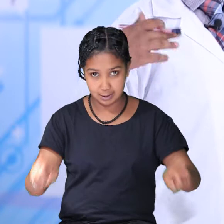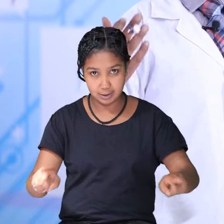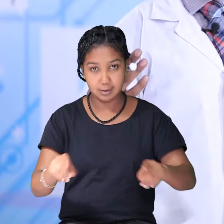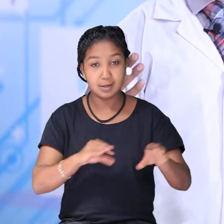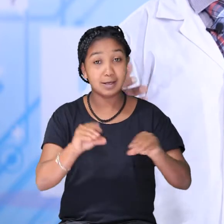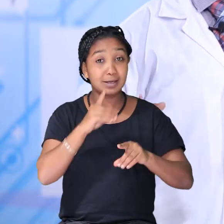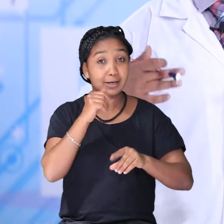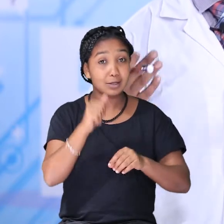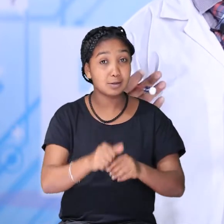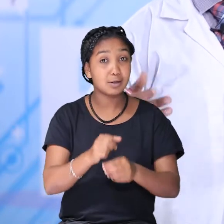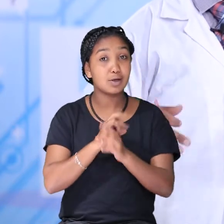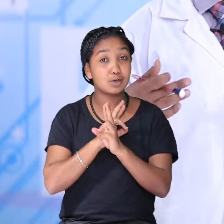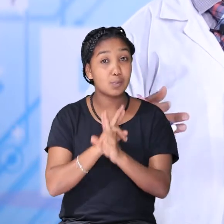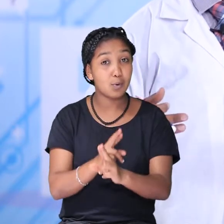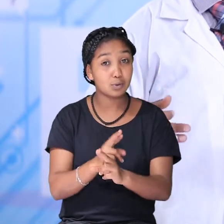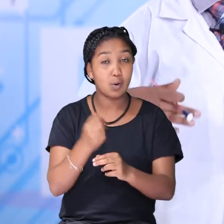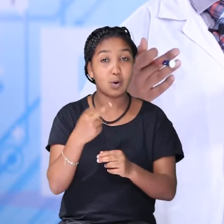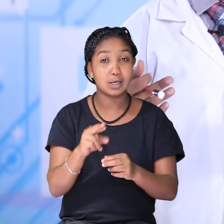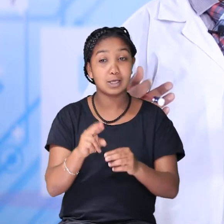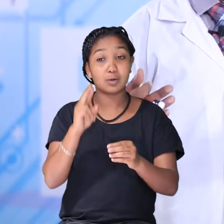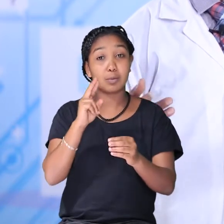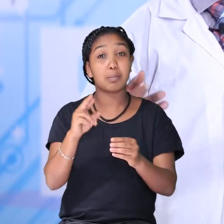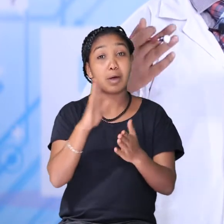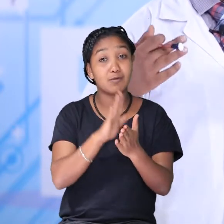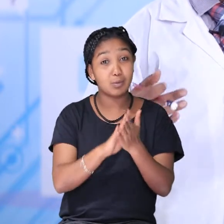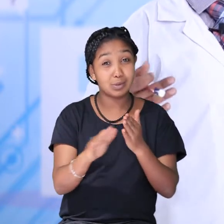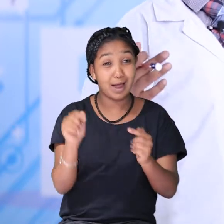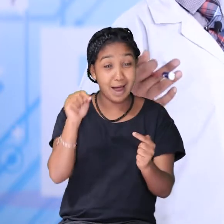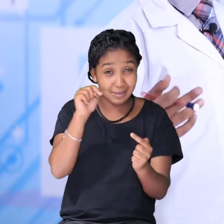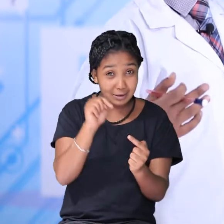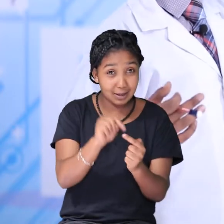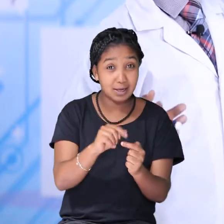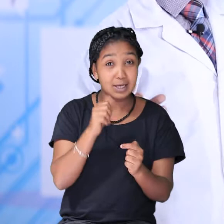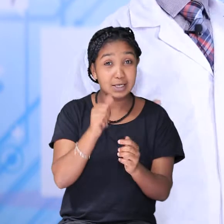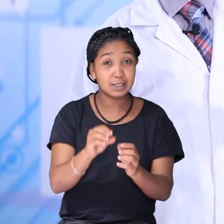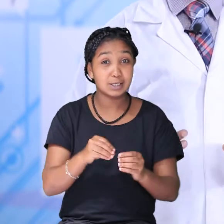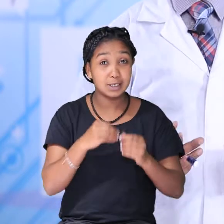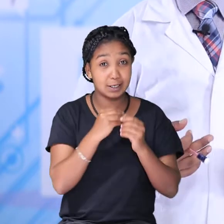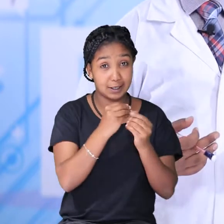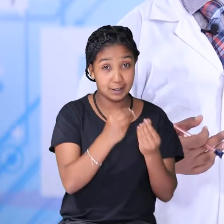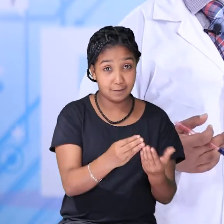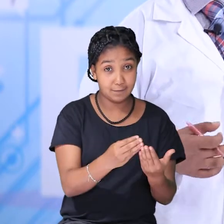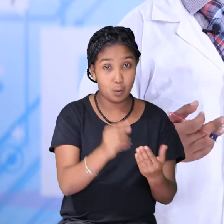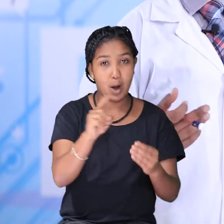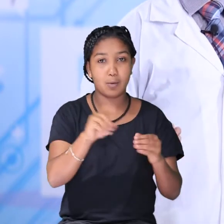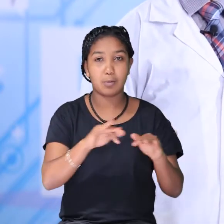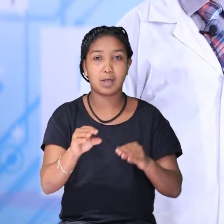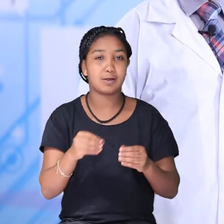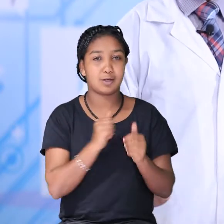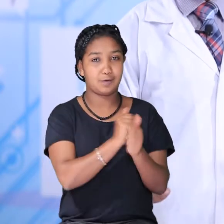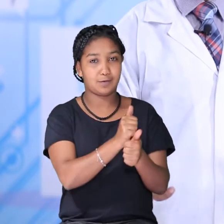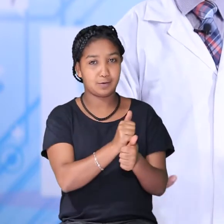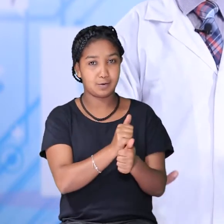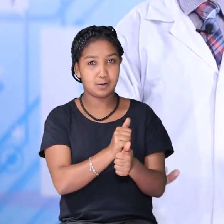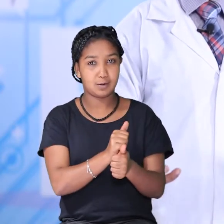he didn't respond, he didn't perform it until he is given one computer as a gift.